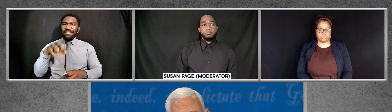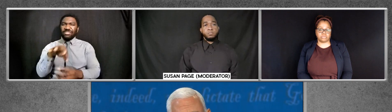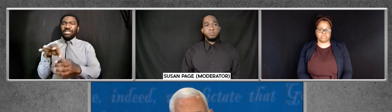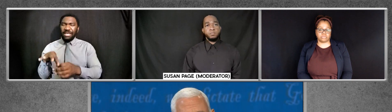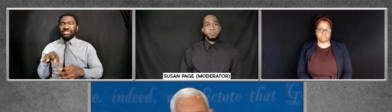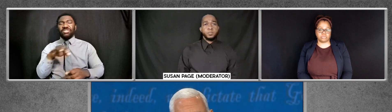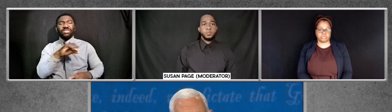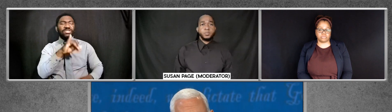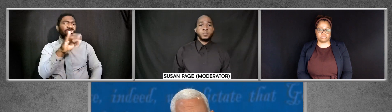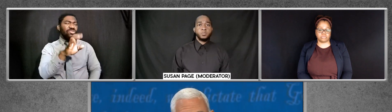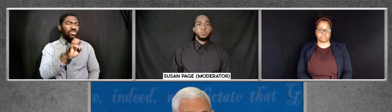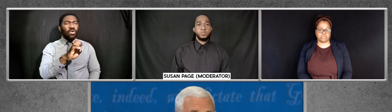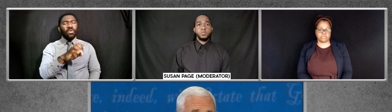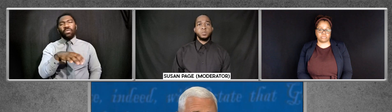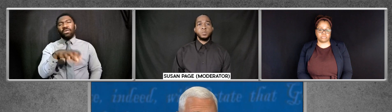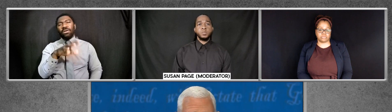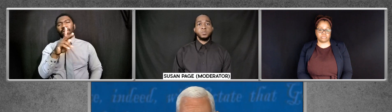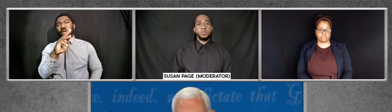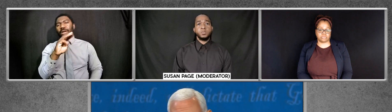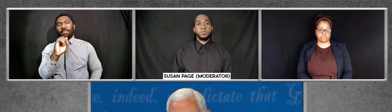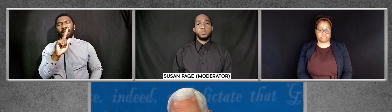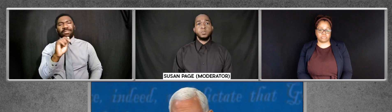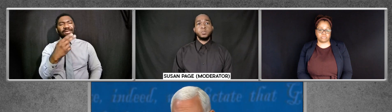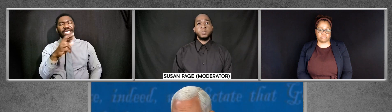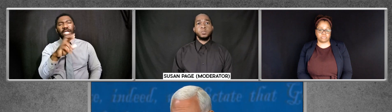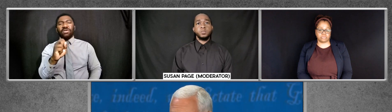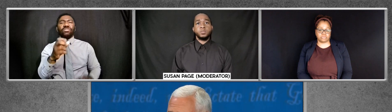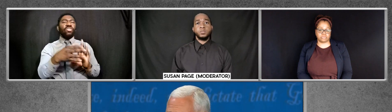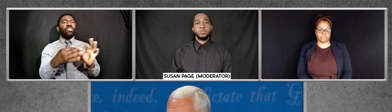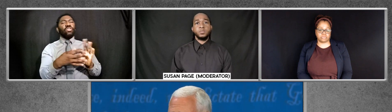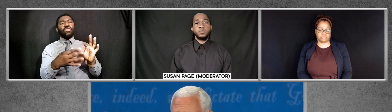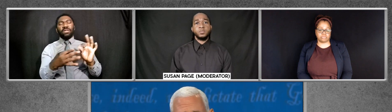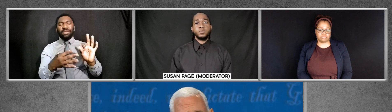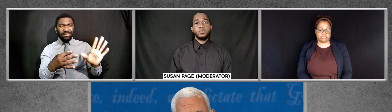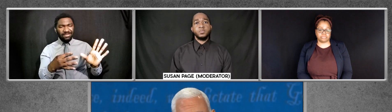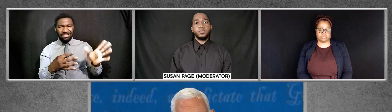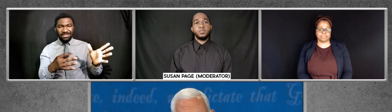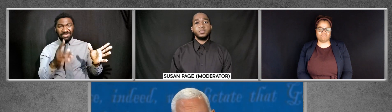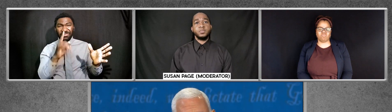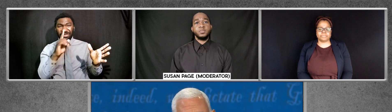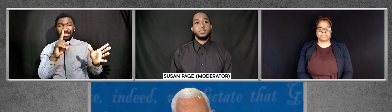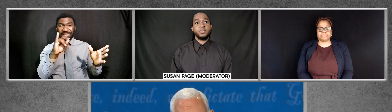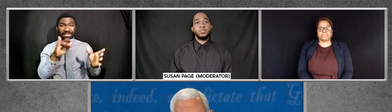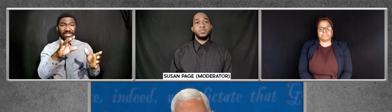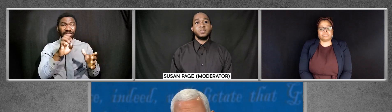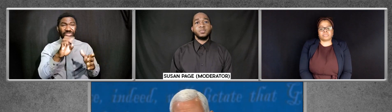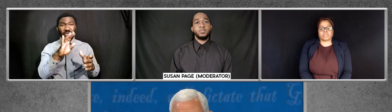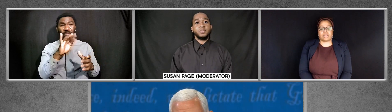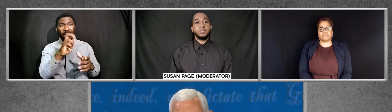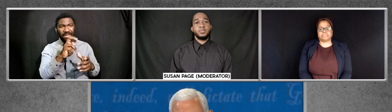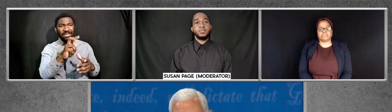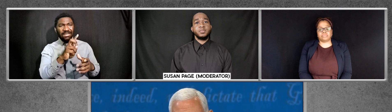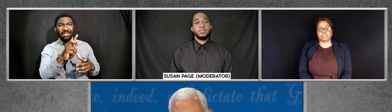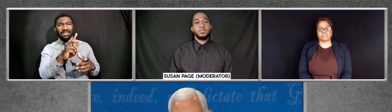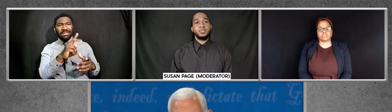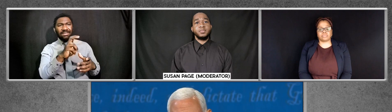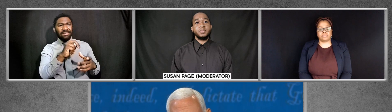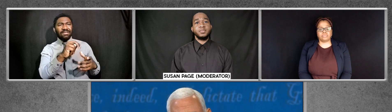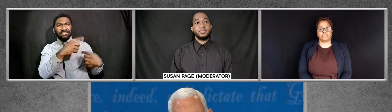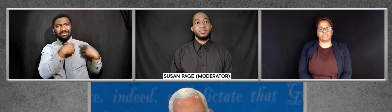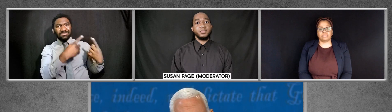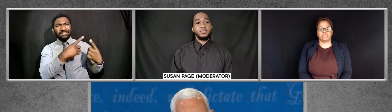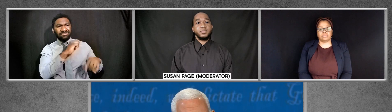long litany of the establishment in Washington, D.C., an establishment that Joe Biden's been a part of for 47 years, President